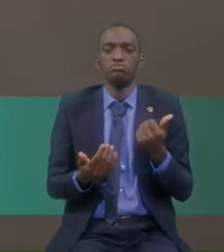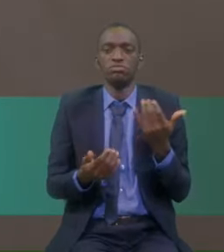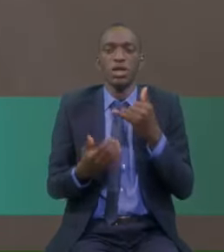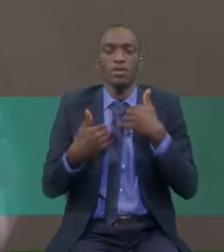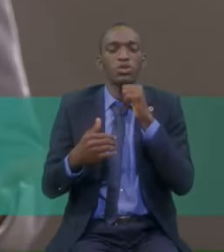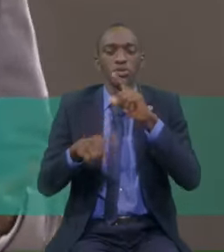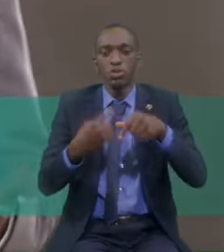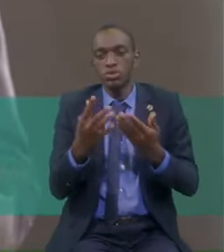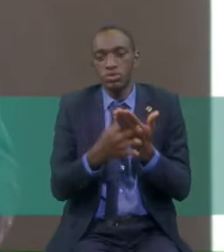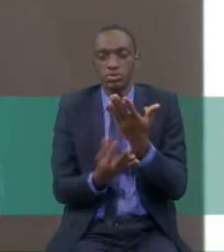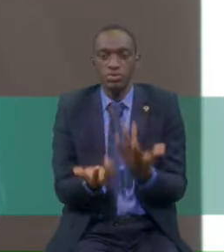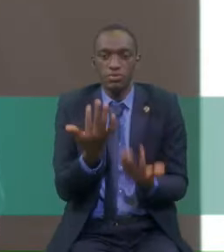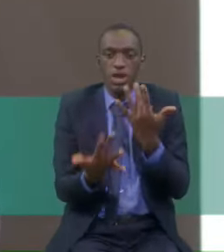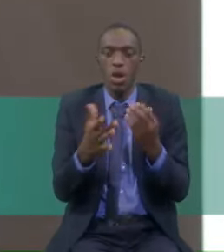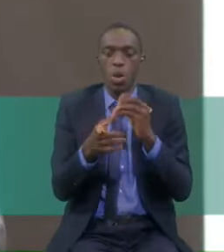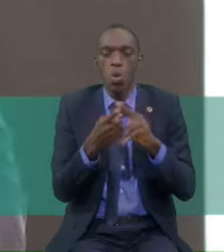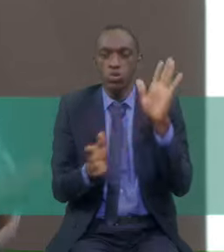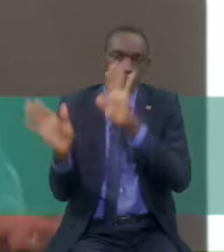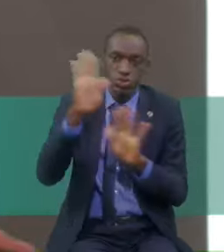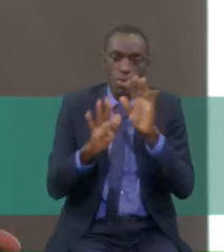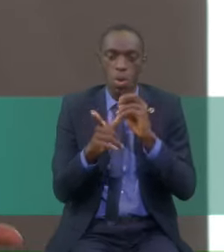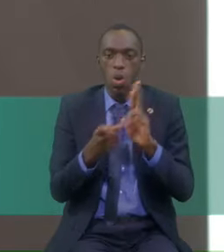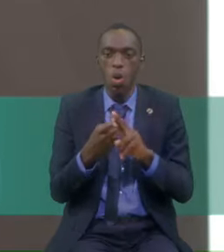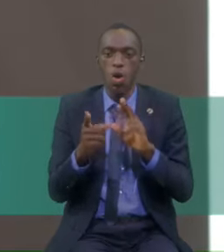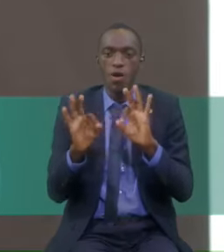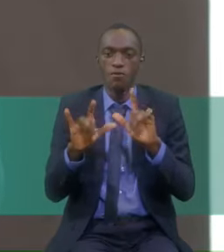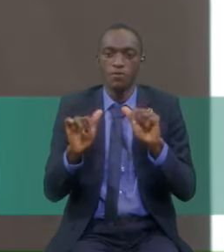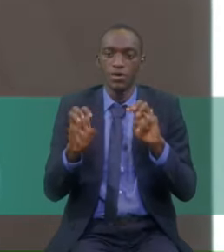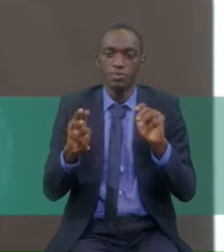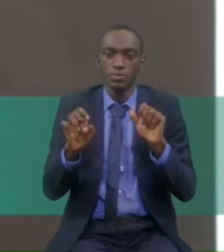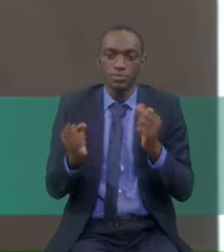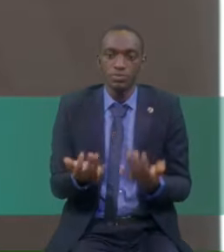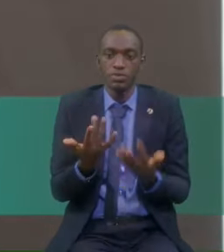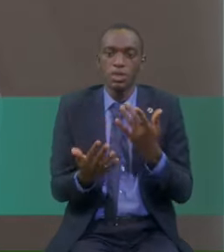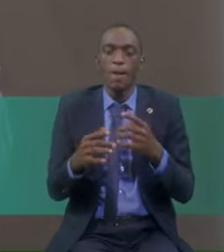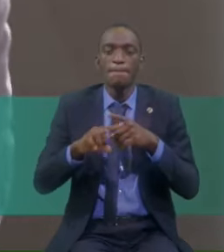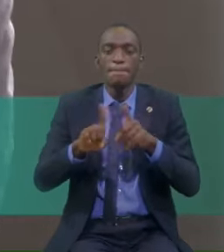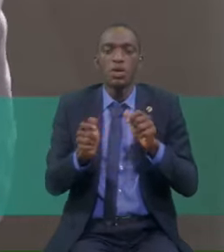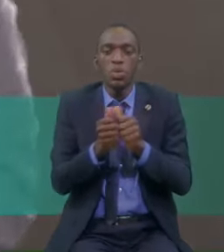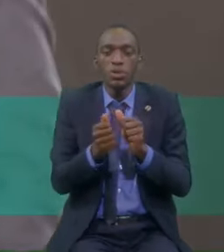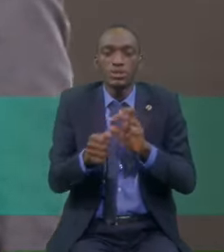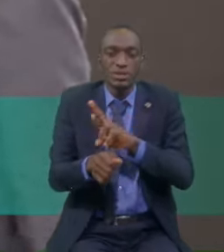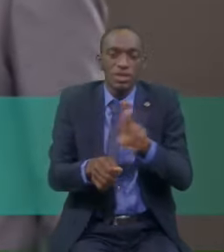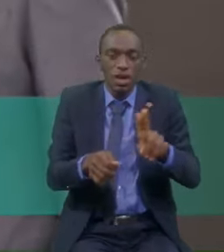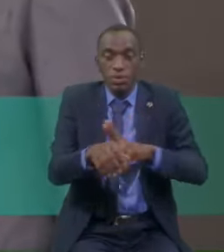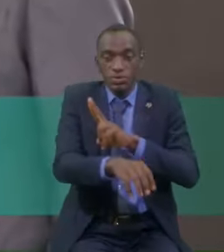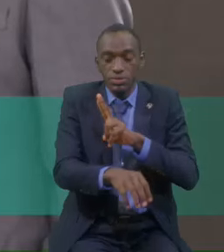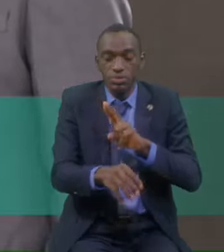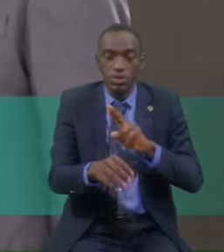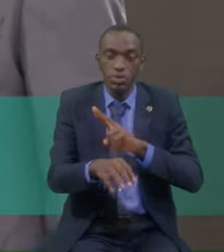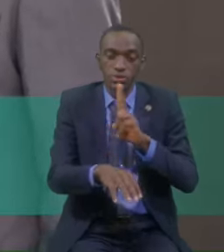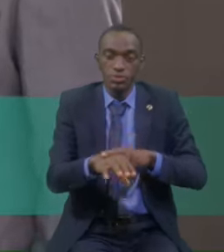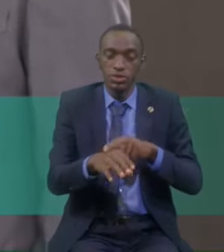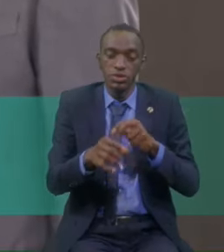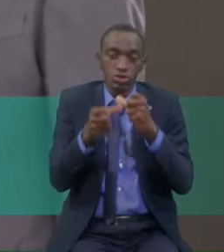their original strength. And normally, they should be strong. But it says, even those youths,